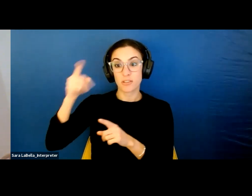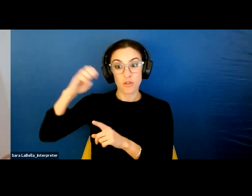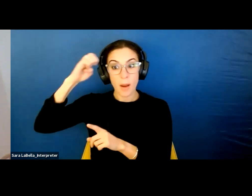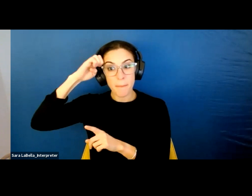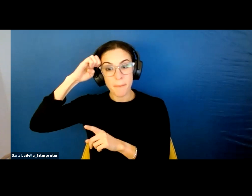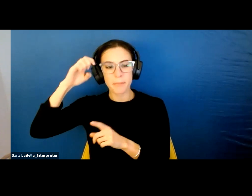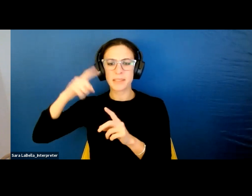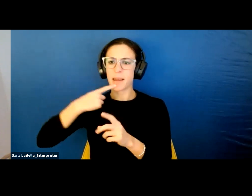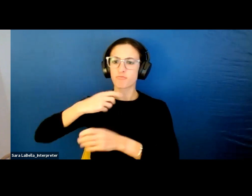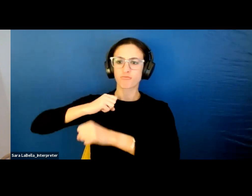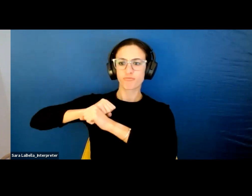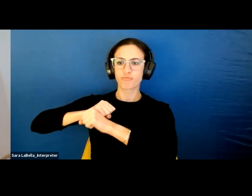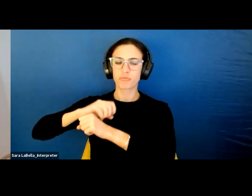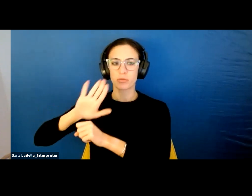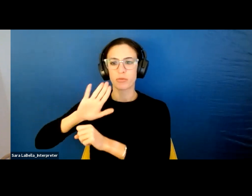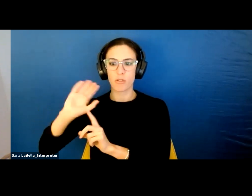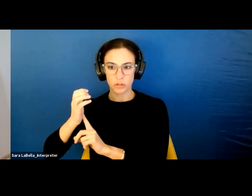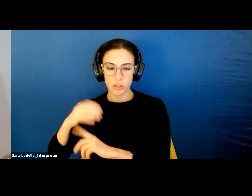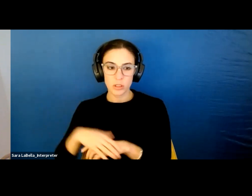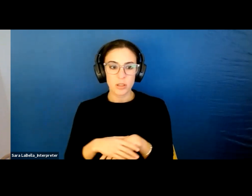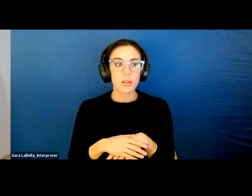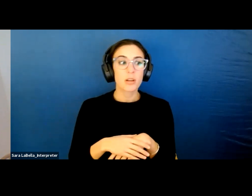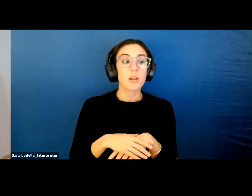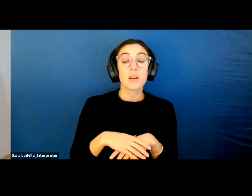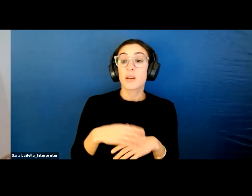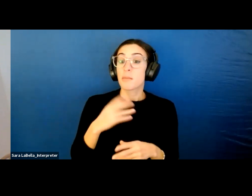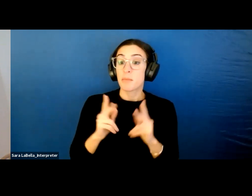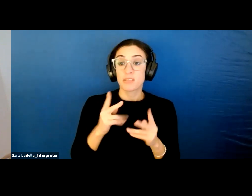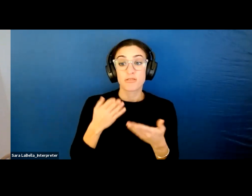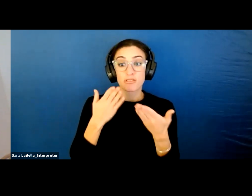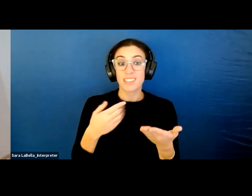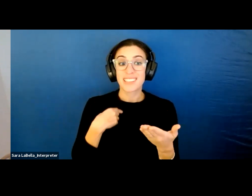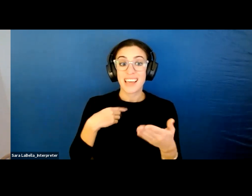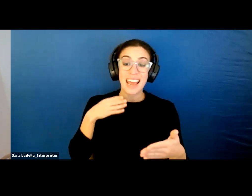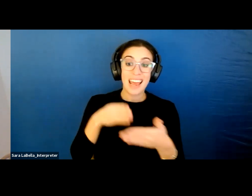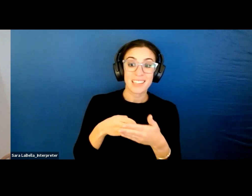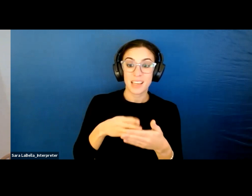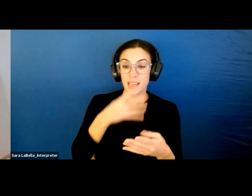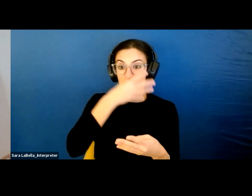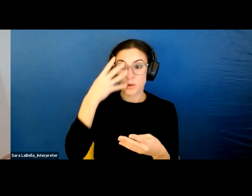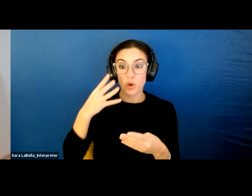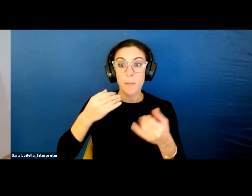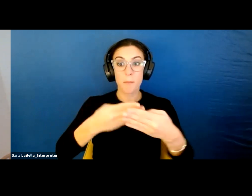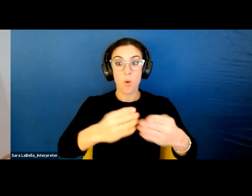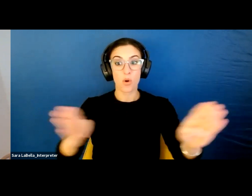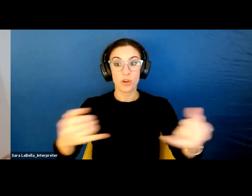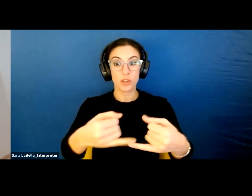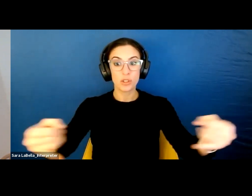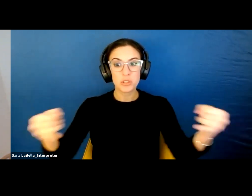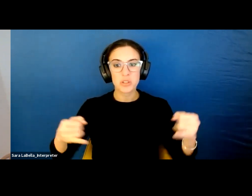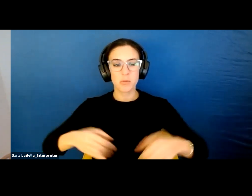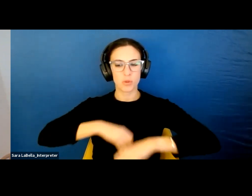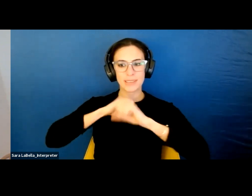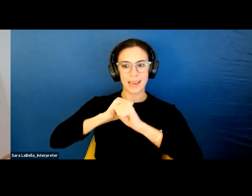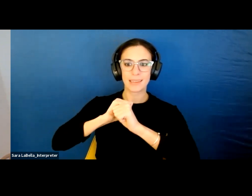bordering arguments suggest that anti-immigrant borders are a tool for environmental protection against climate refugees